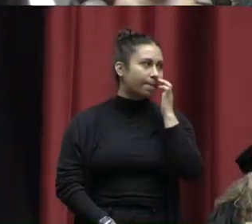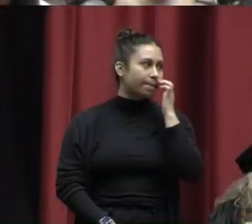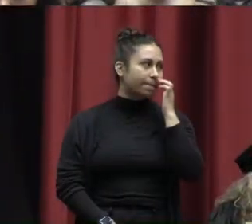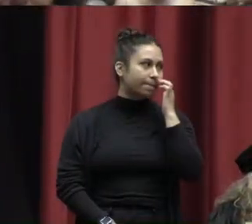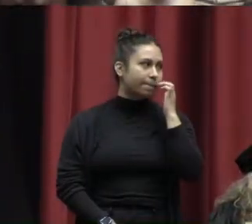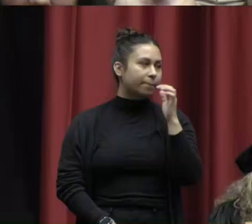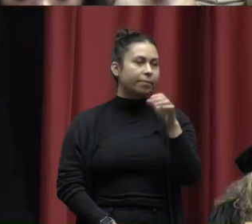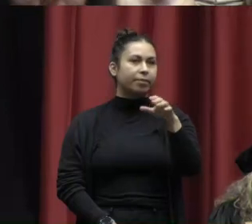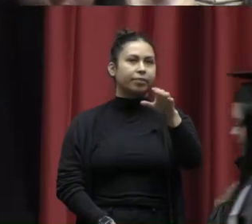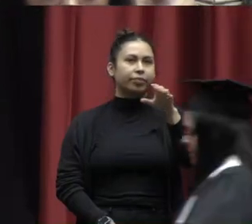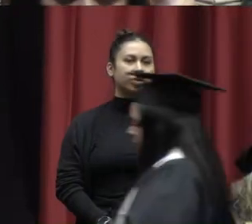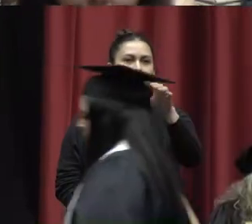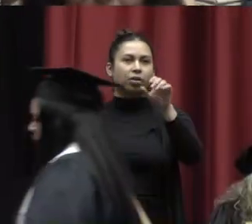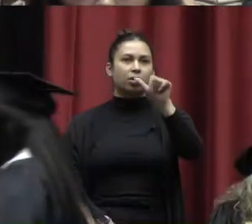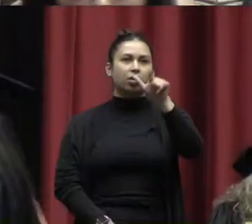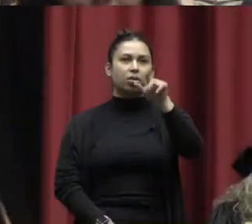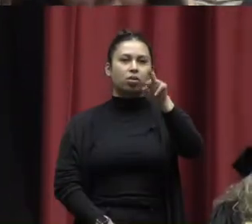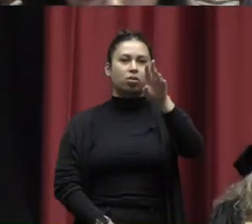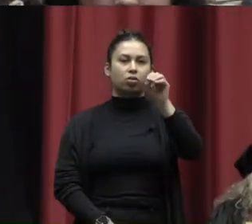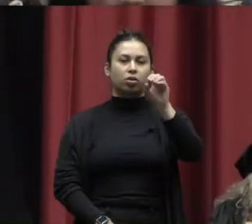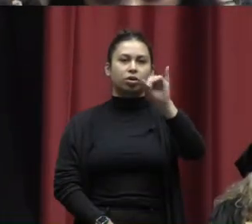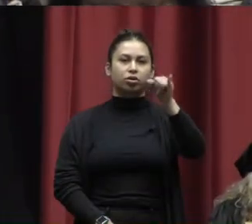Laurel Johnson.